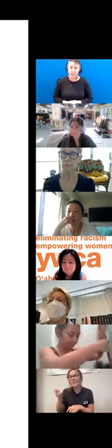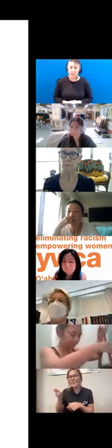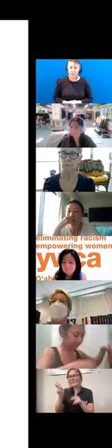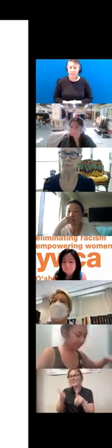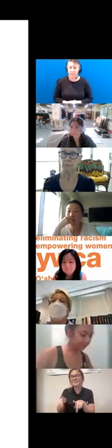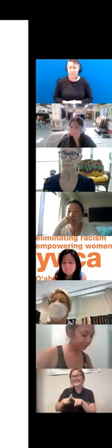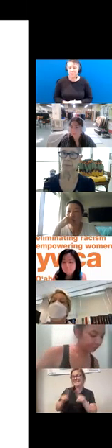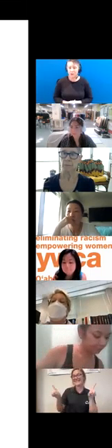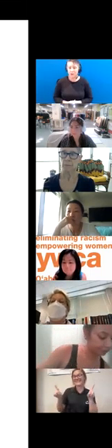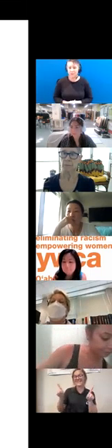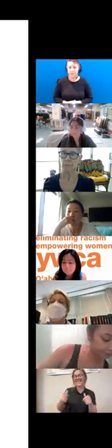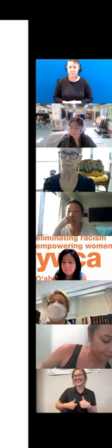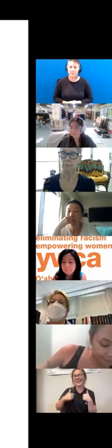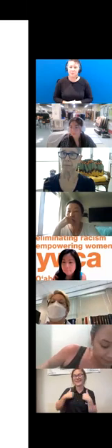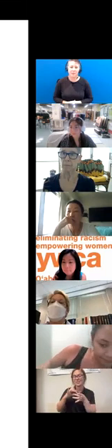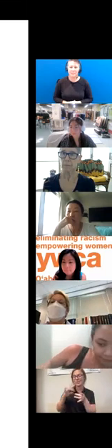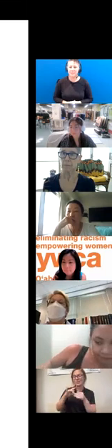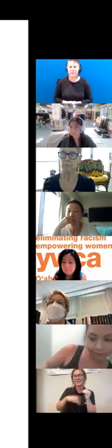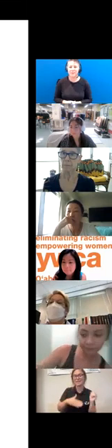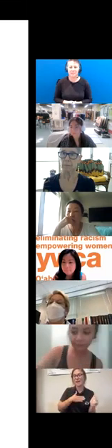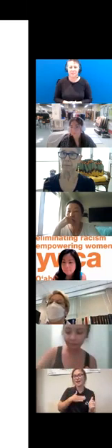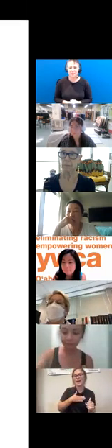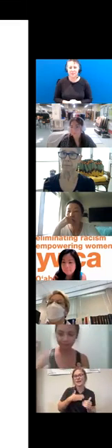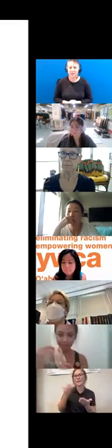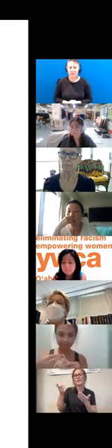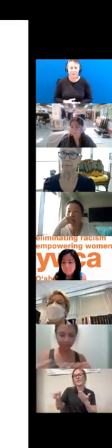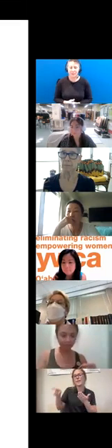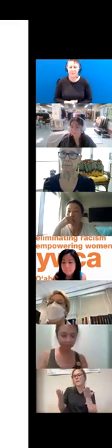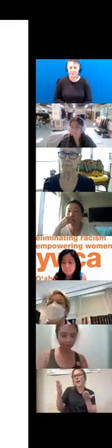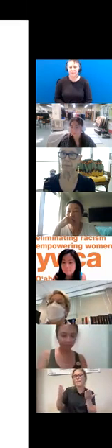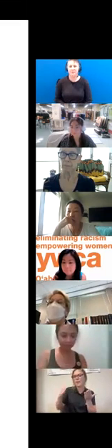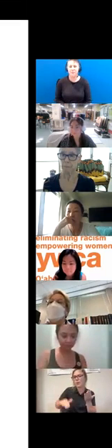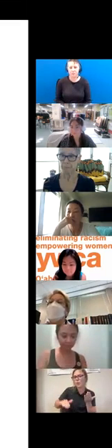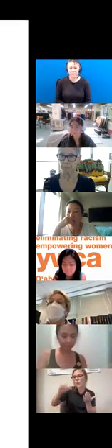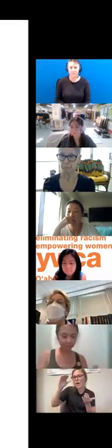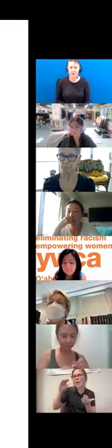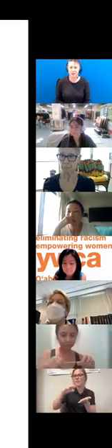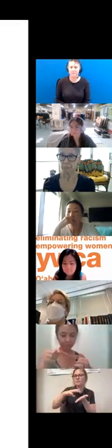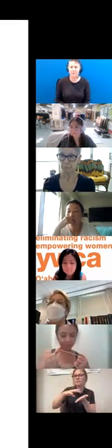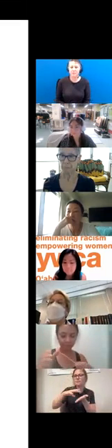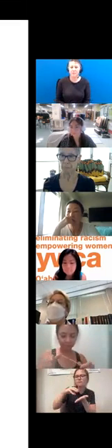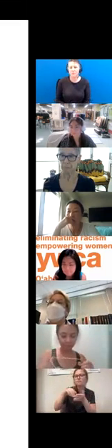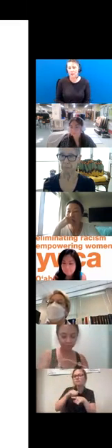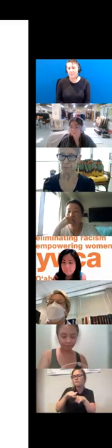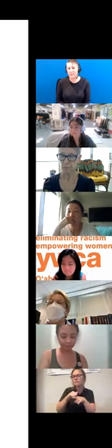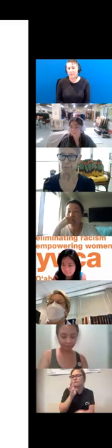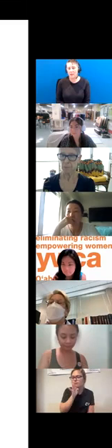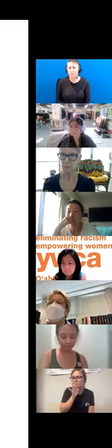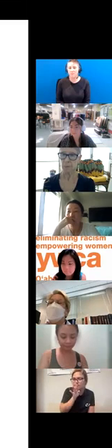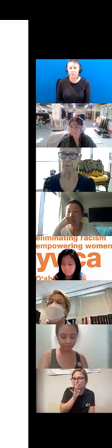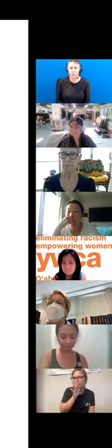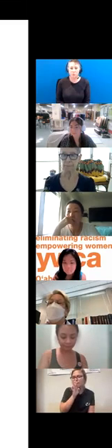meet other deaf people or hard of hearing people, it's very different. They have very different life stories to mine. So perhaps